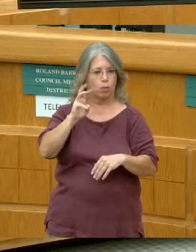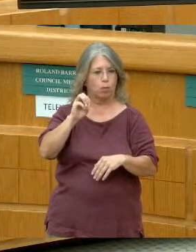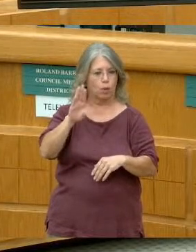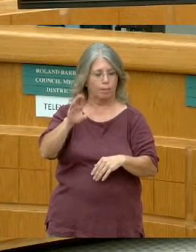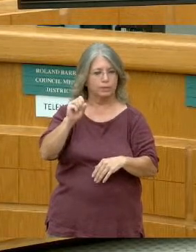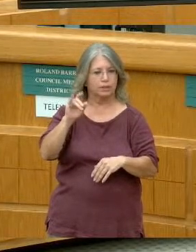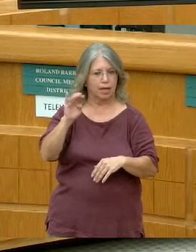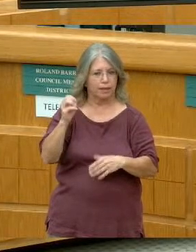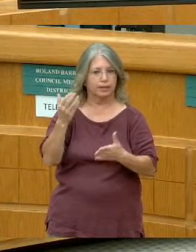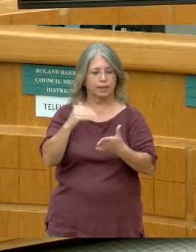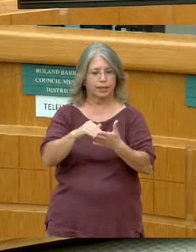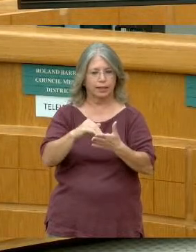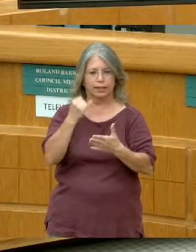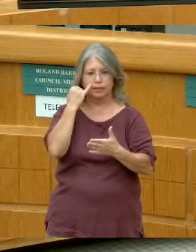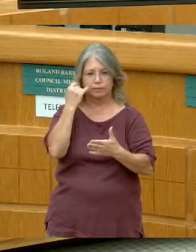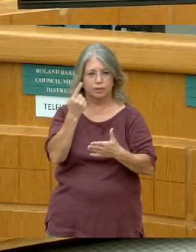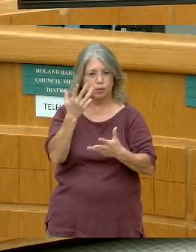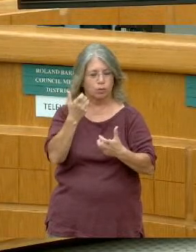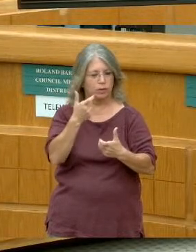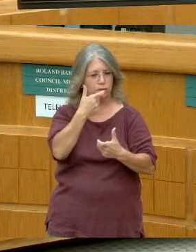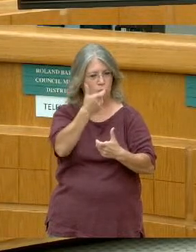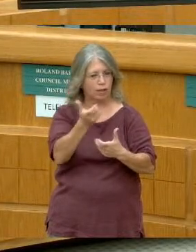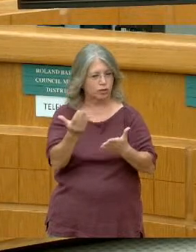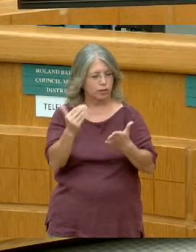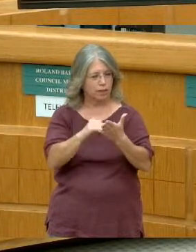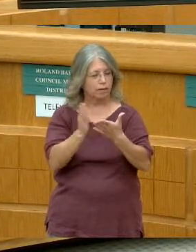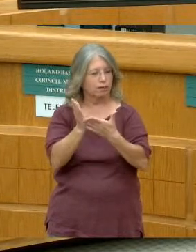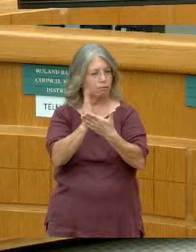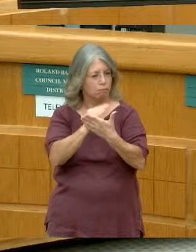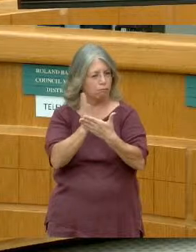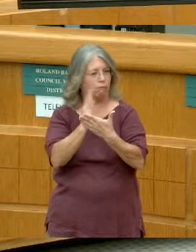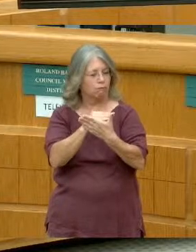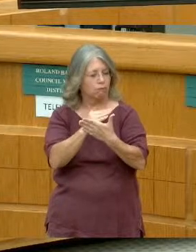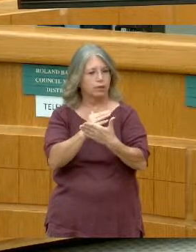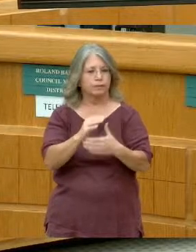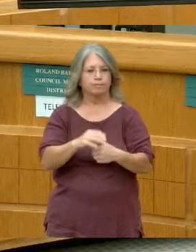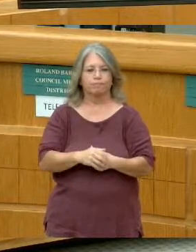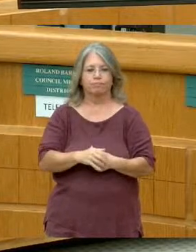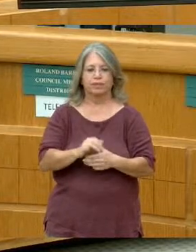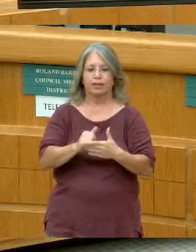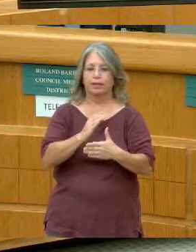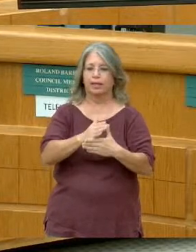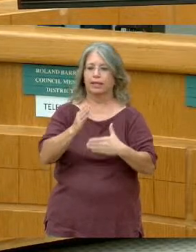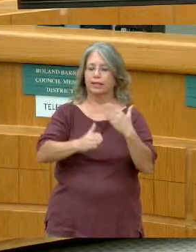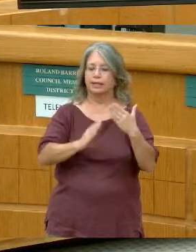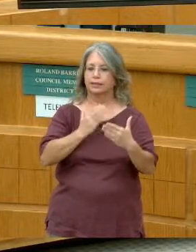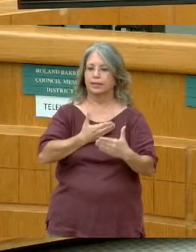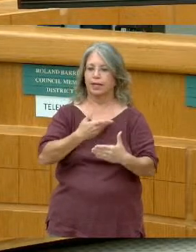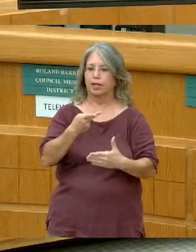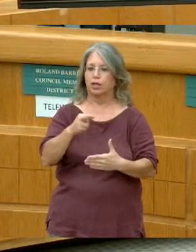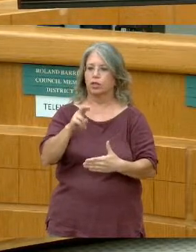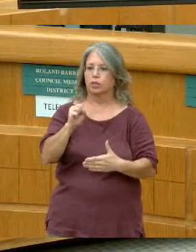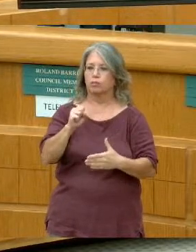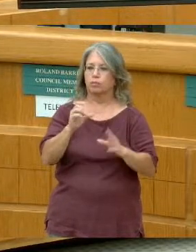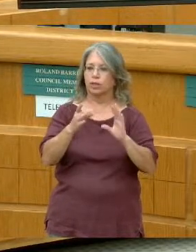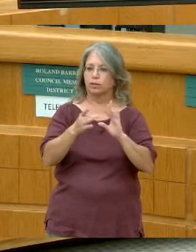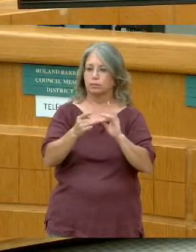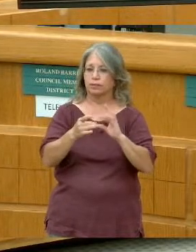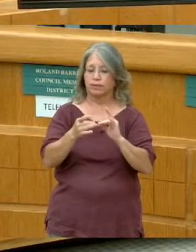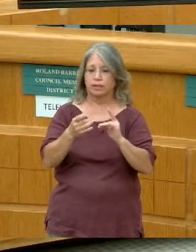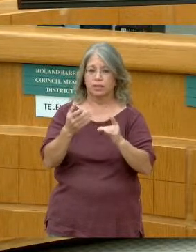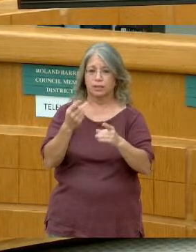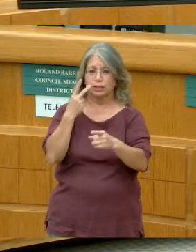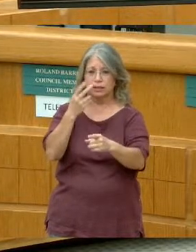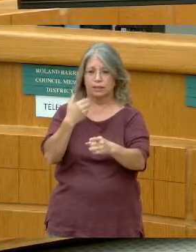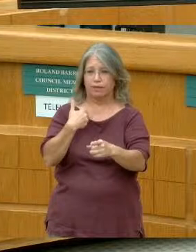right, slower, or watch it again later on this evening. That does conclude our press briefing. We want to see if there's any